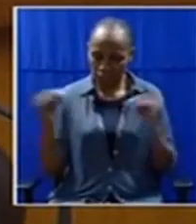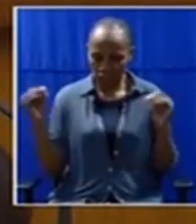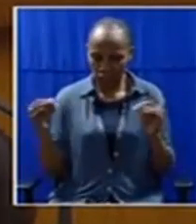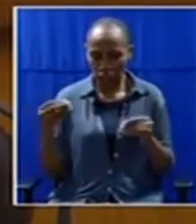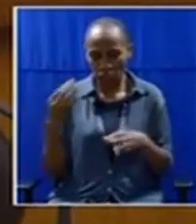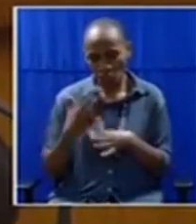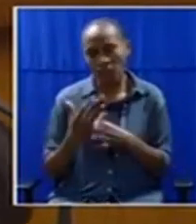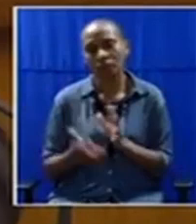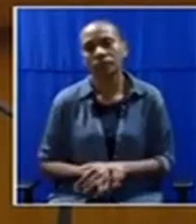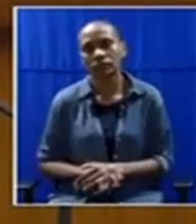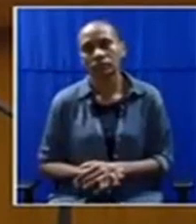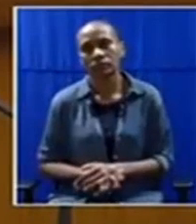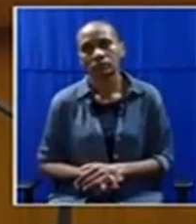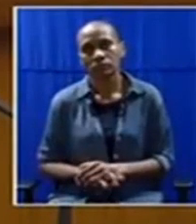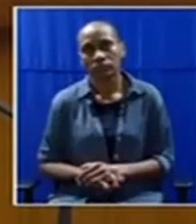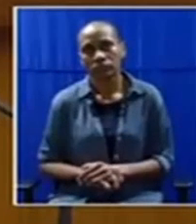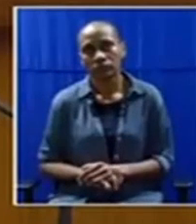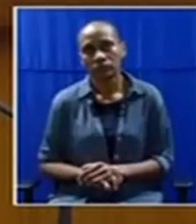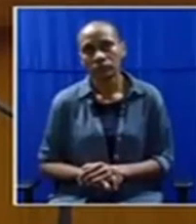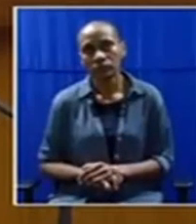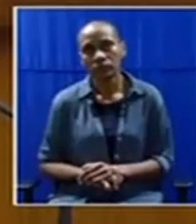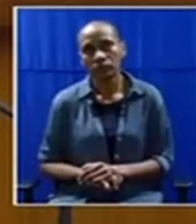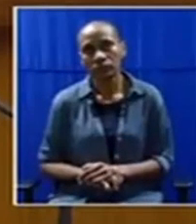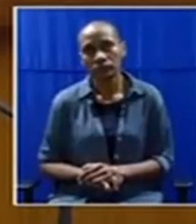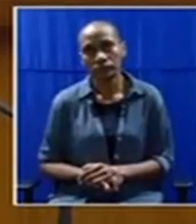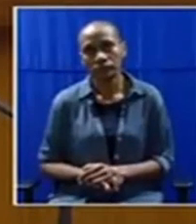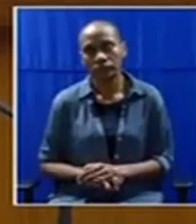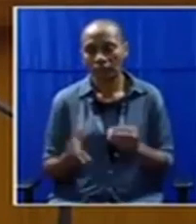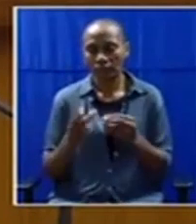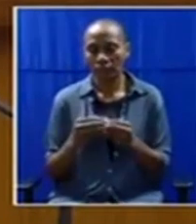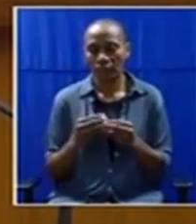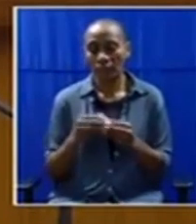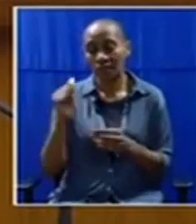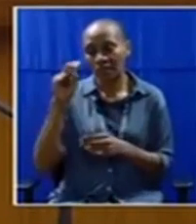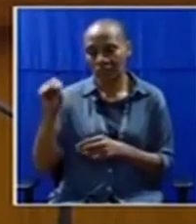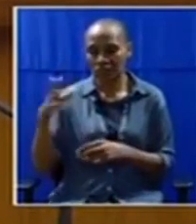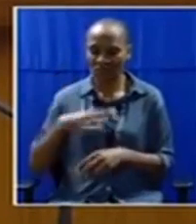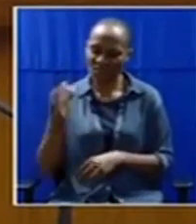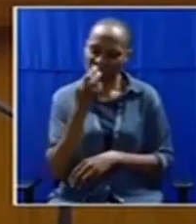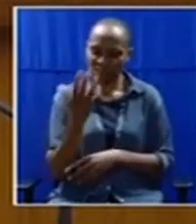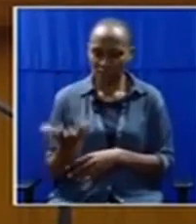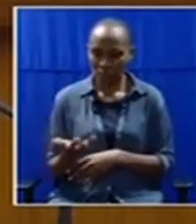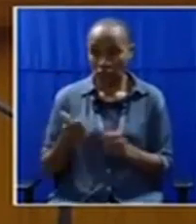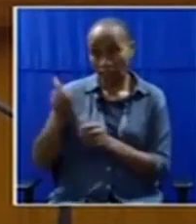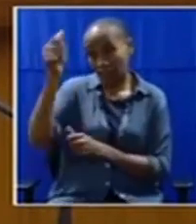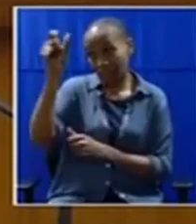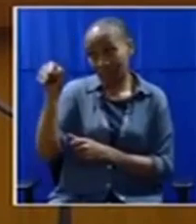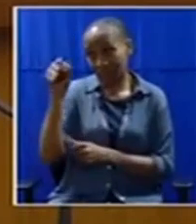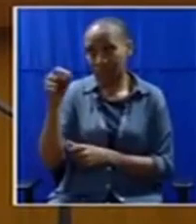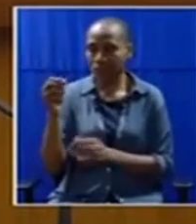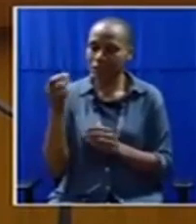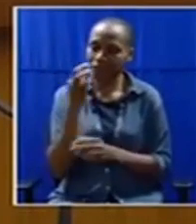ukuthi lokhu besikuhlelile Chief Whip ucelile ukuthi asichubeke nako namhla in his